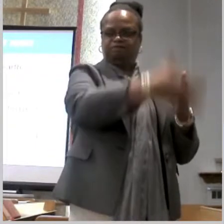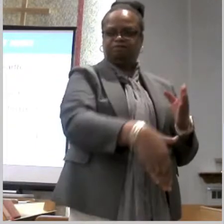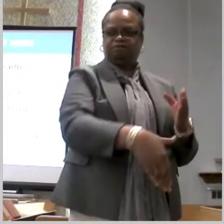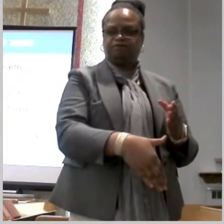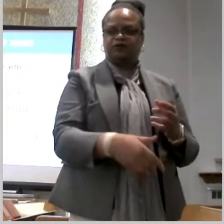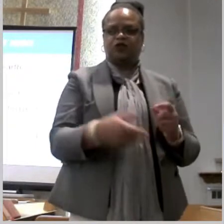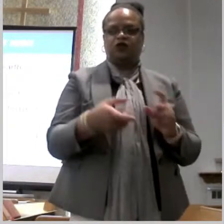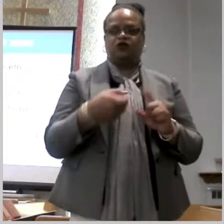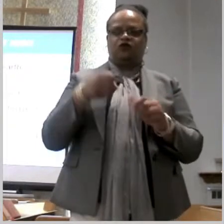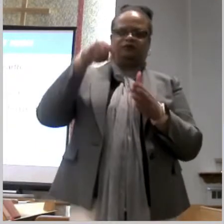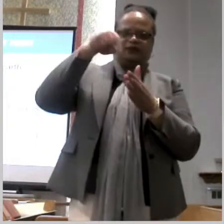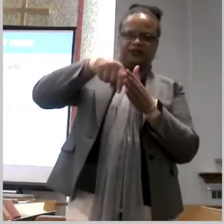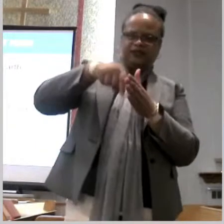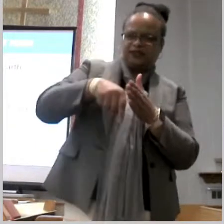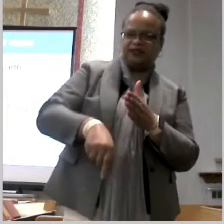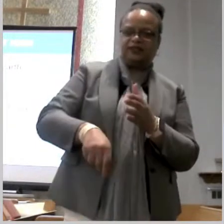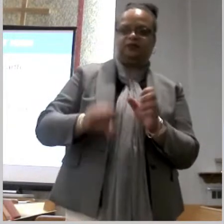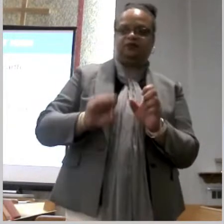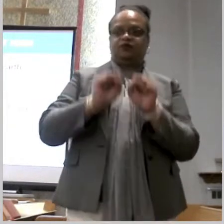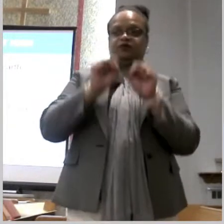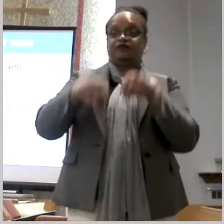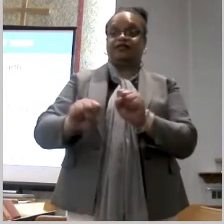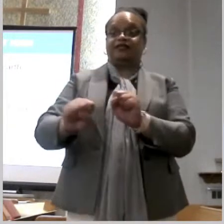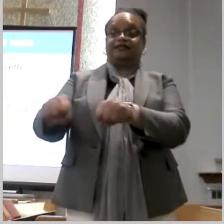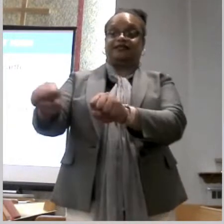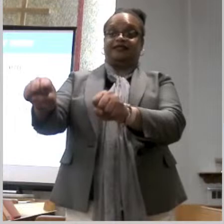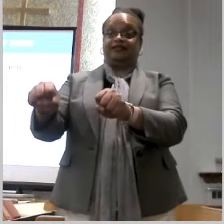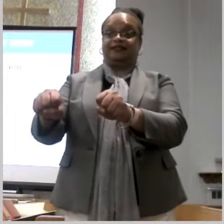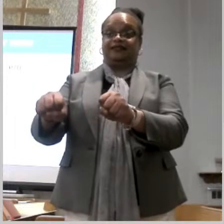earth, from the depths of the sea,